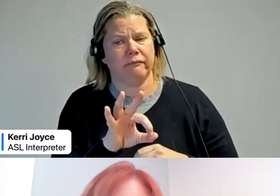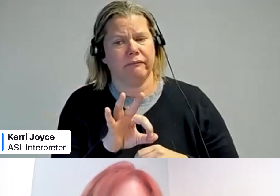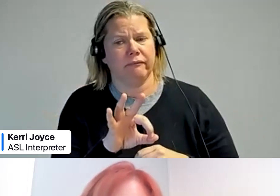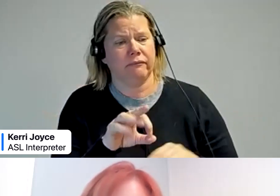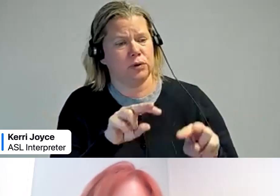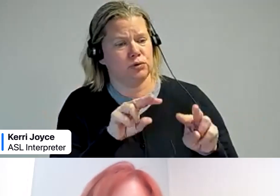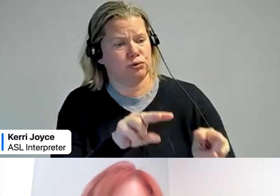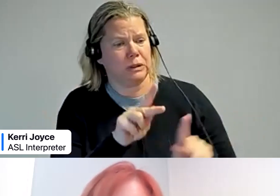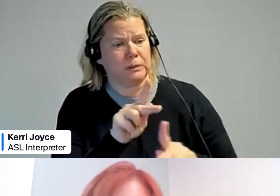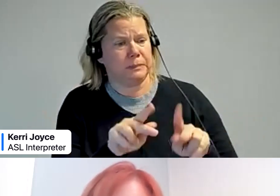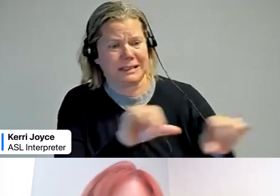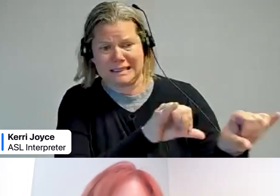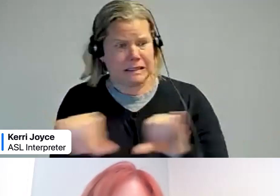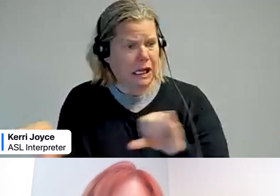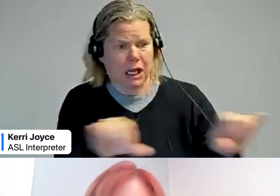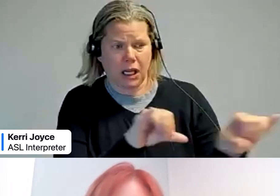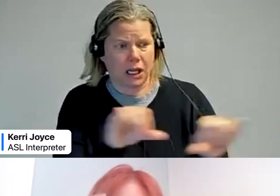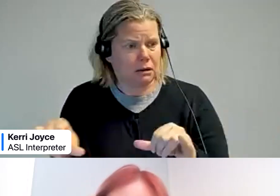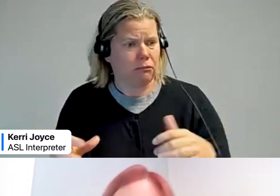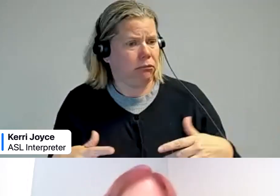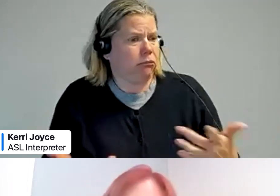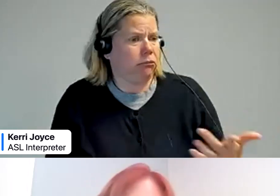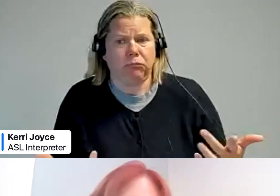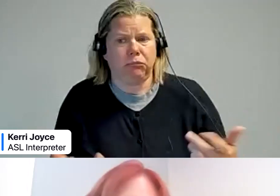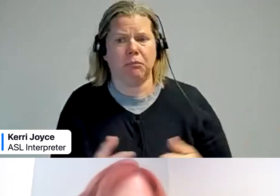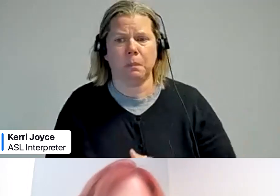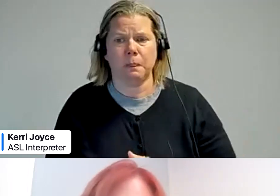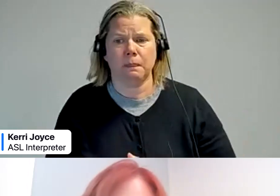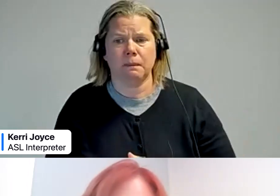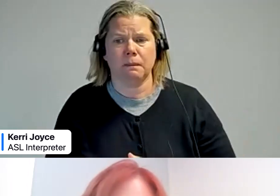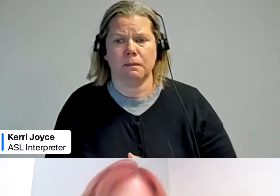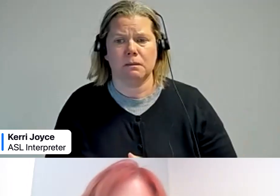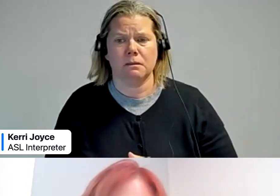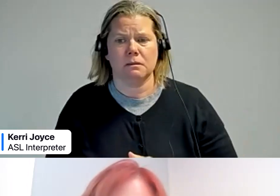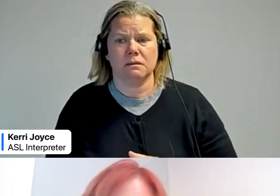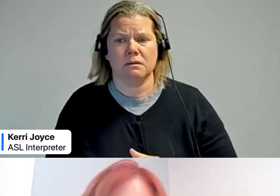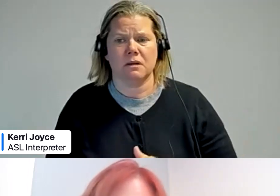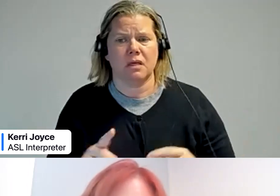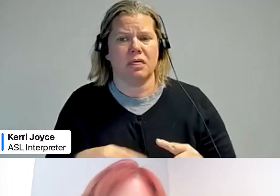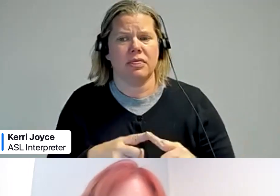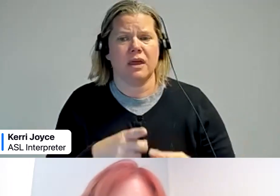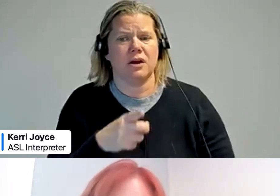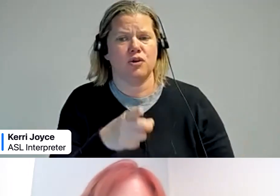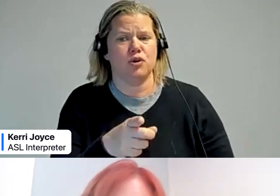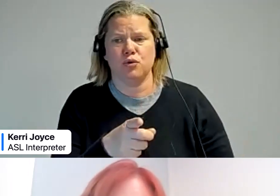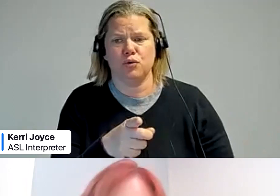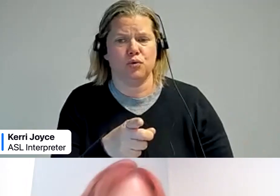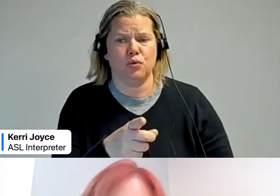disability the same way you treat somebody without a disability, that kind of helps you avoid getting into hot